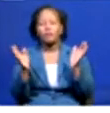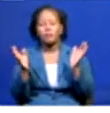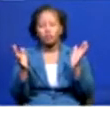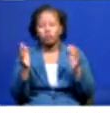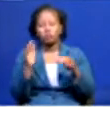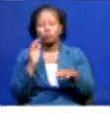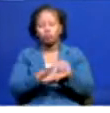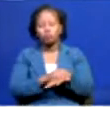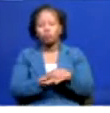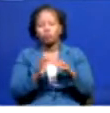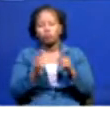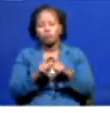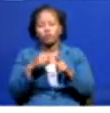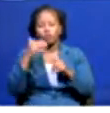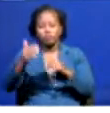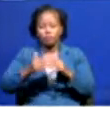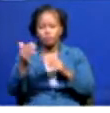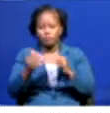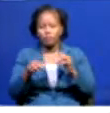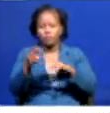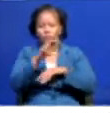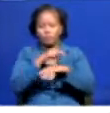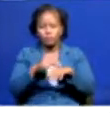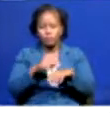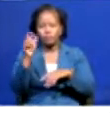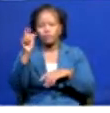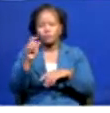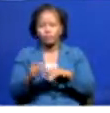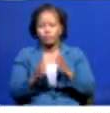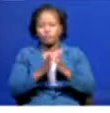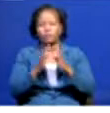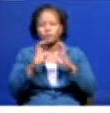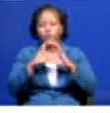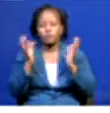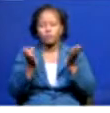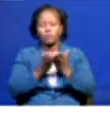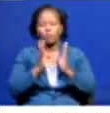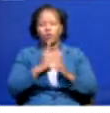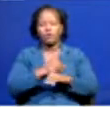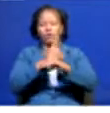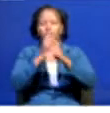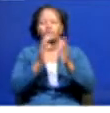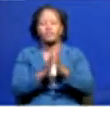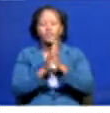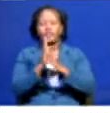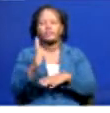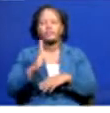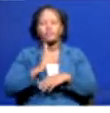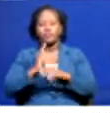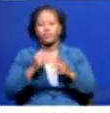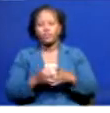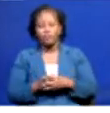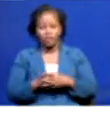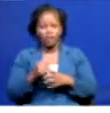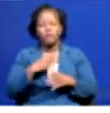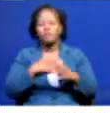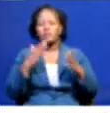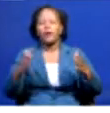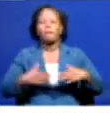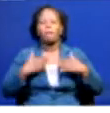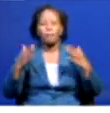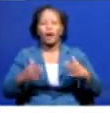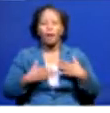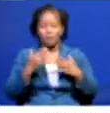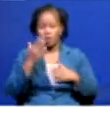and ever-mutating national, regional, global defense and security context. I am happy that